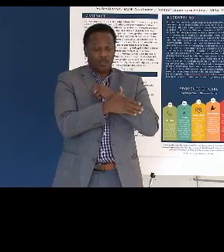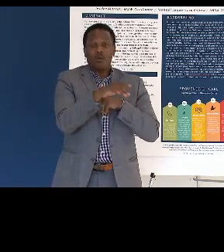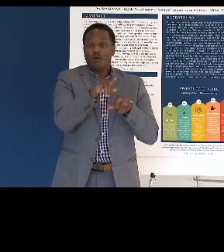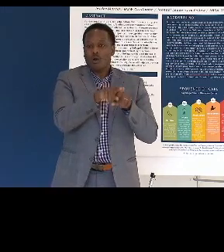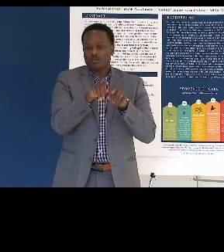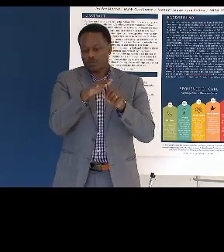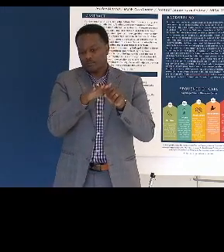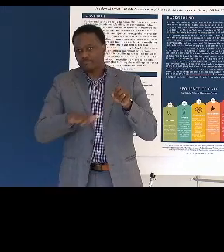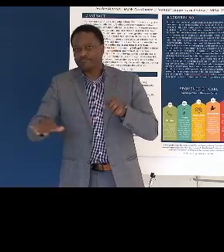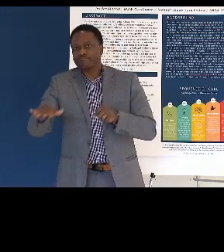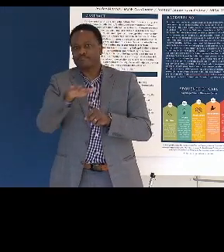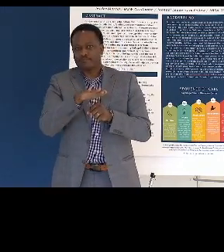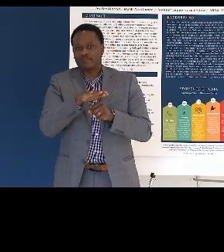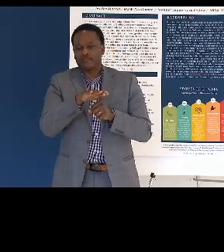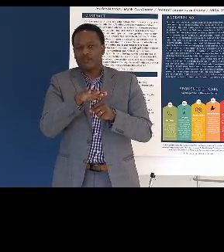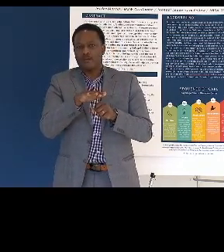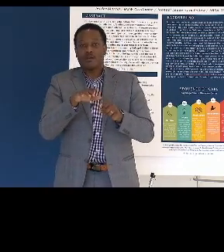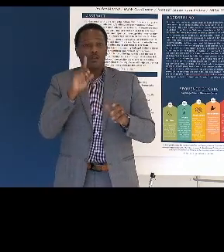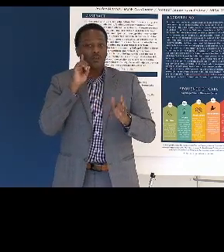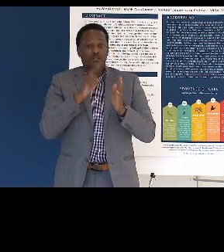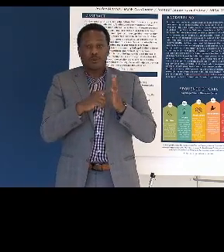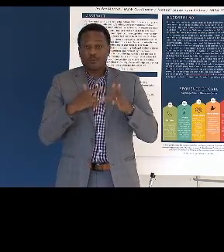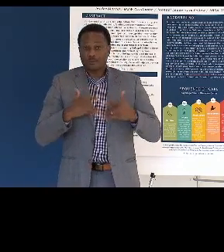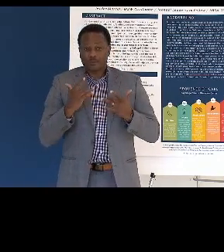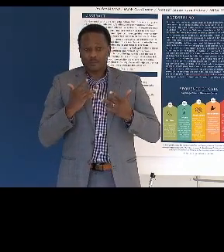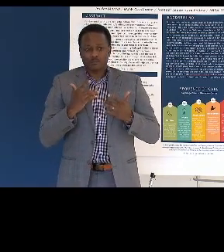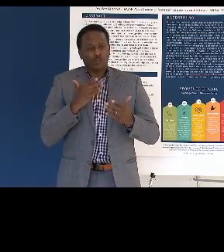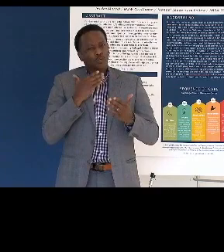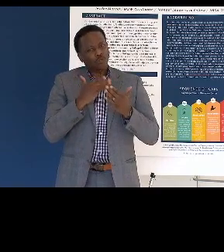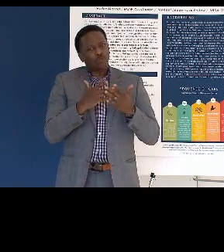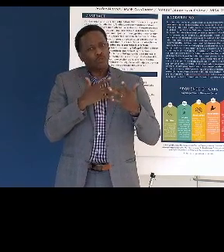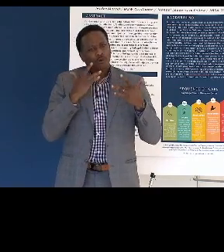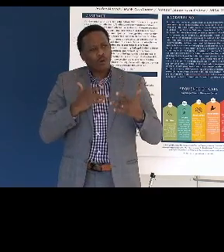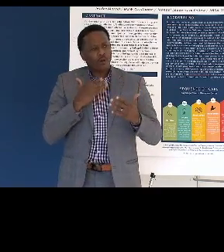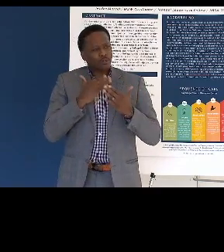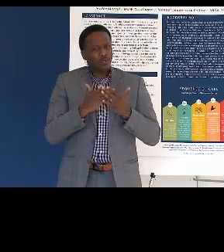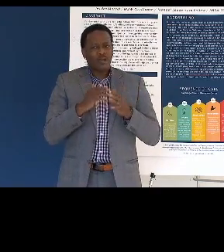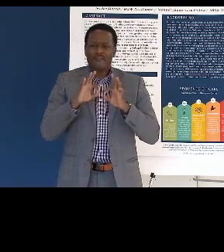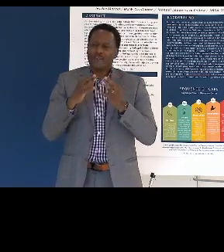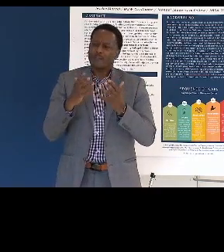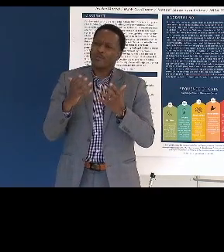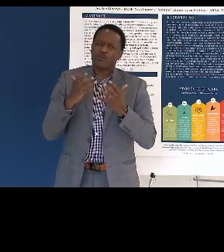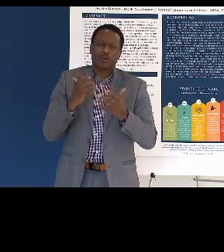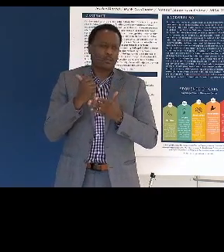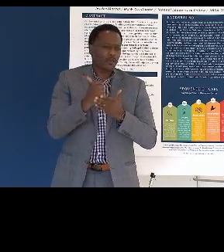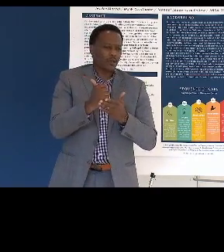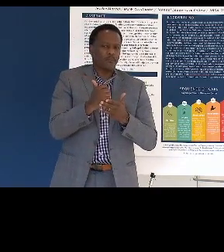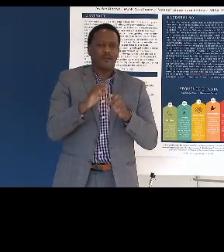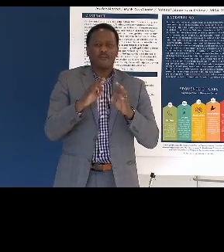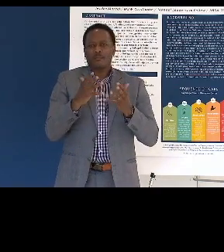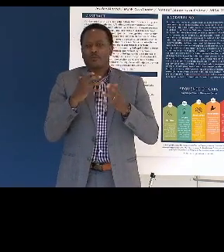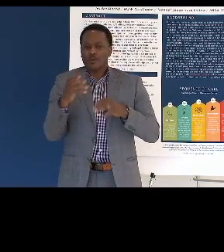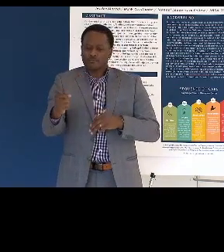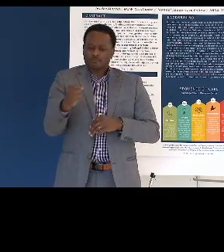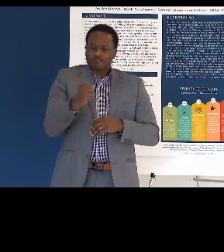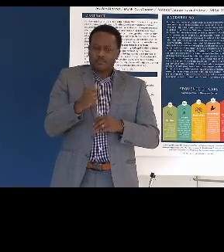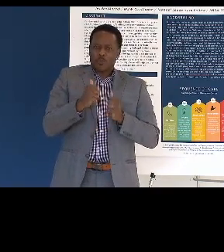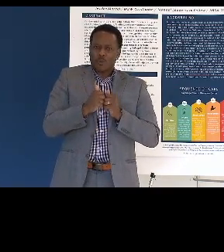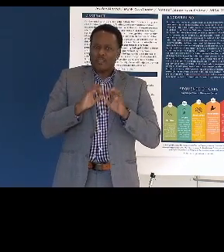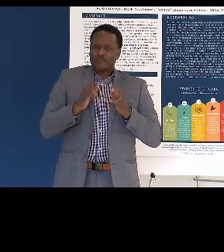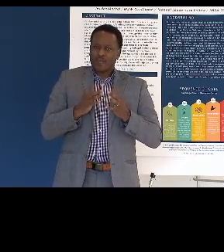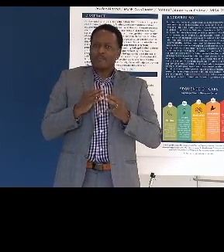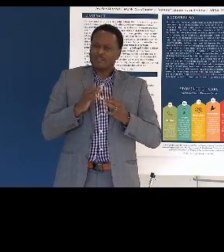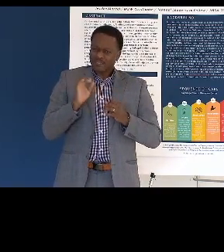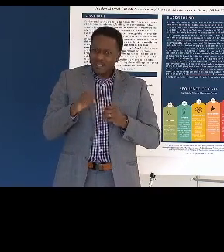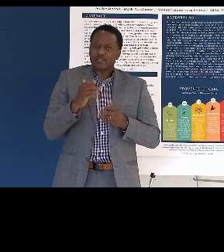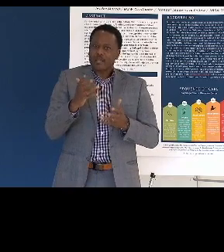noticed is that while the heart and the intentions of the relatives are there, that they do want the placement of their